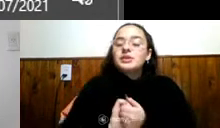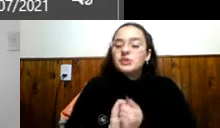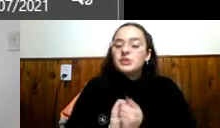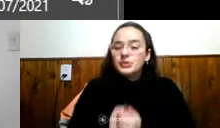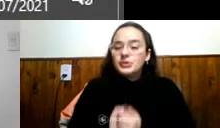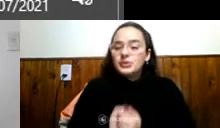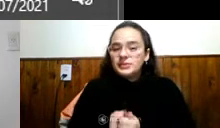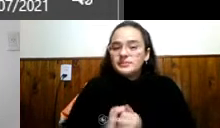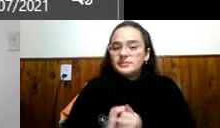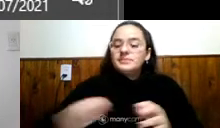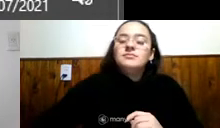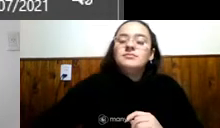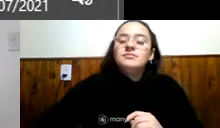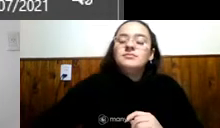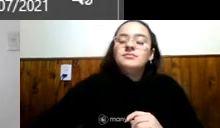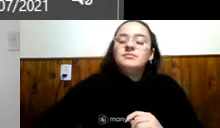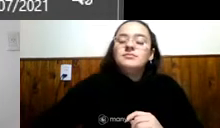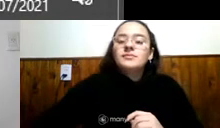chosen.